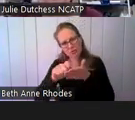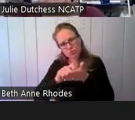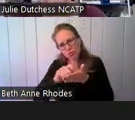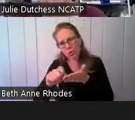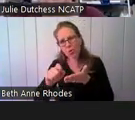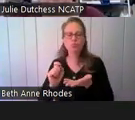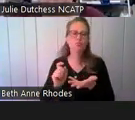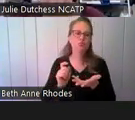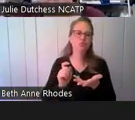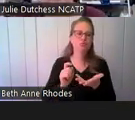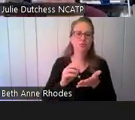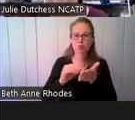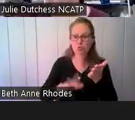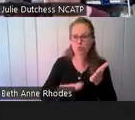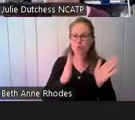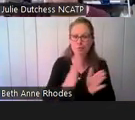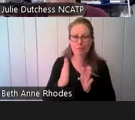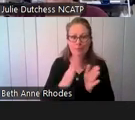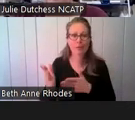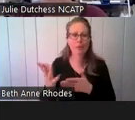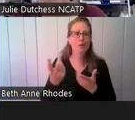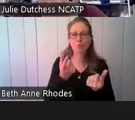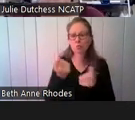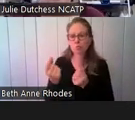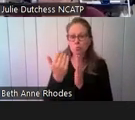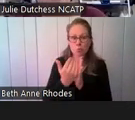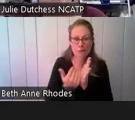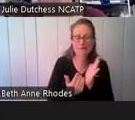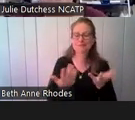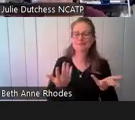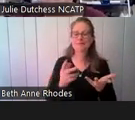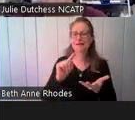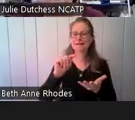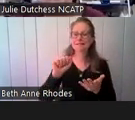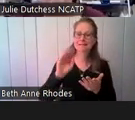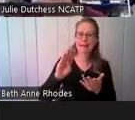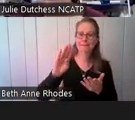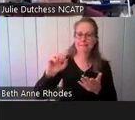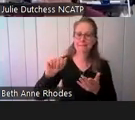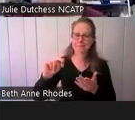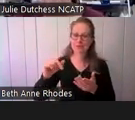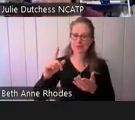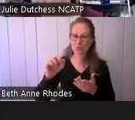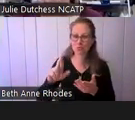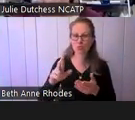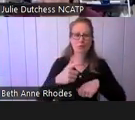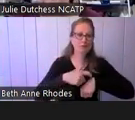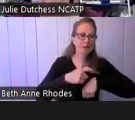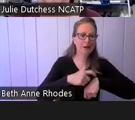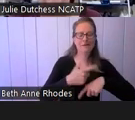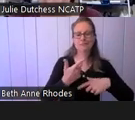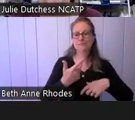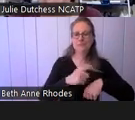managers, time tracking management, writing and mind mapping, Pomodoro, flashcard, and project